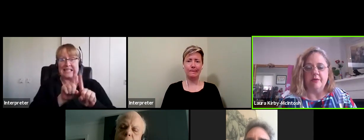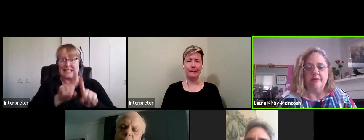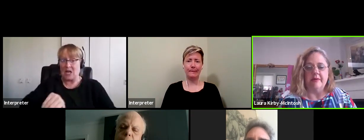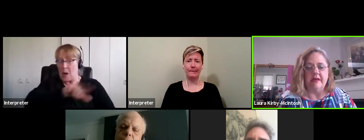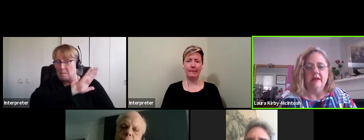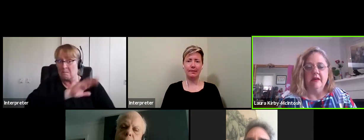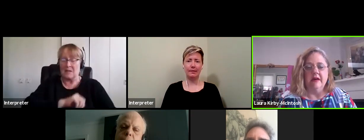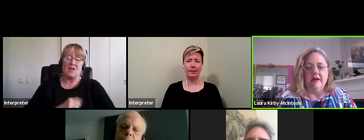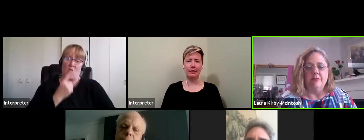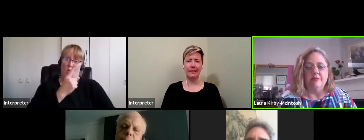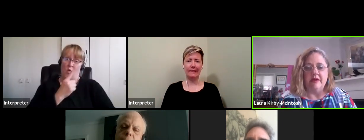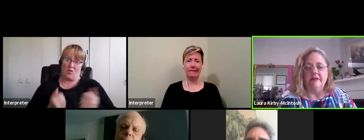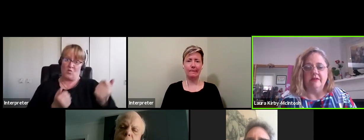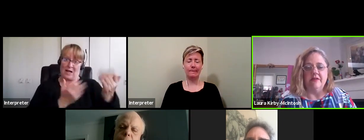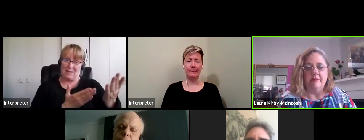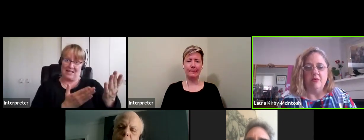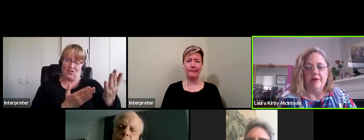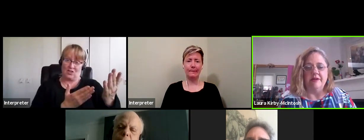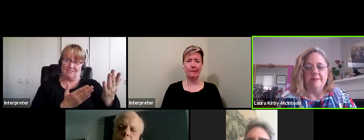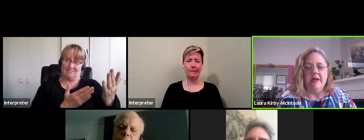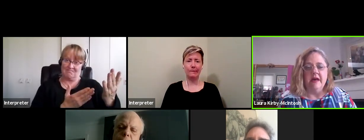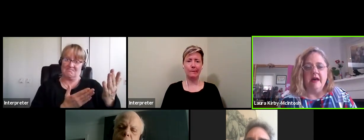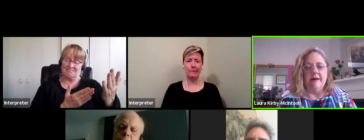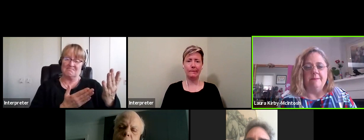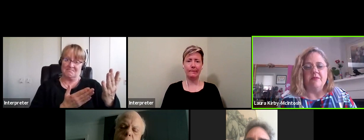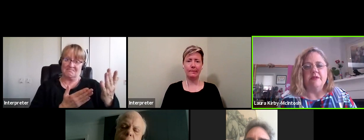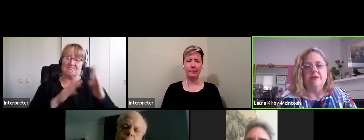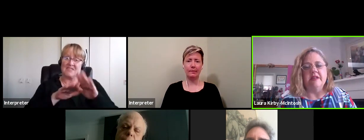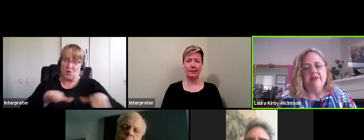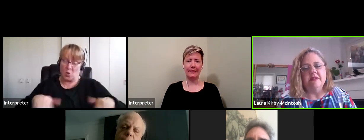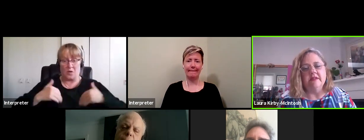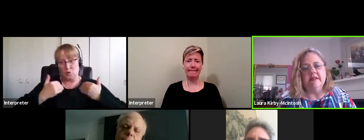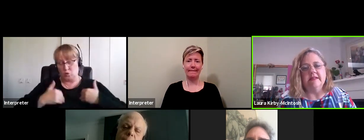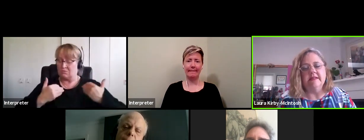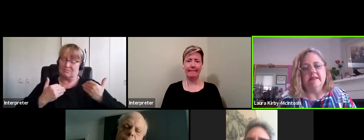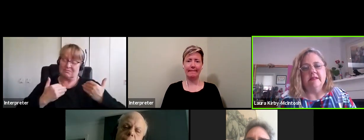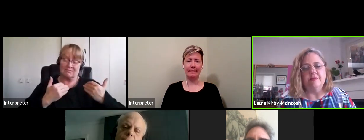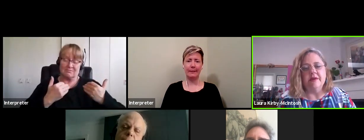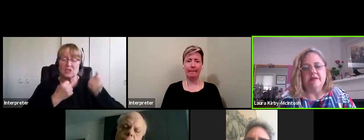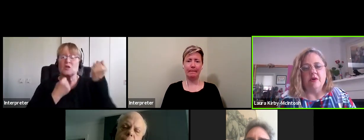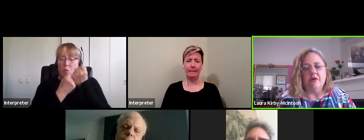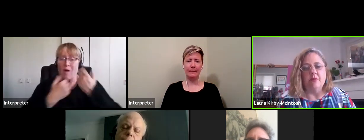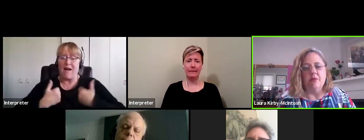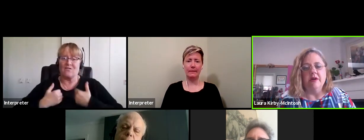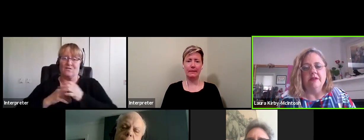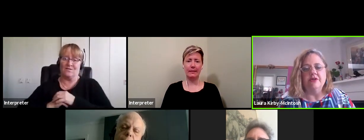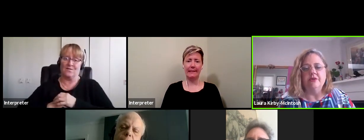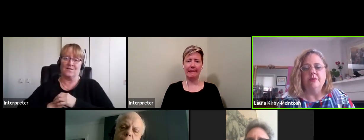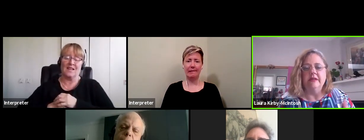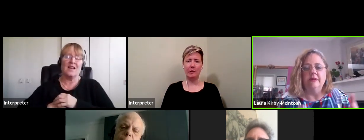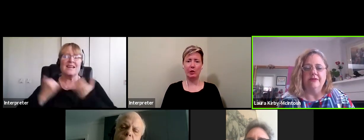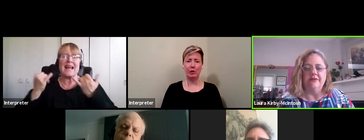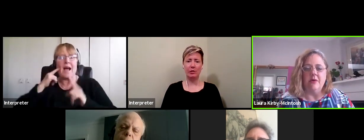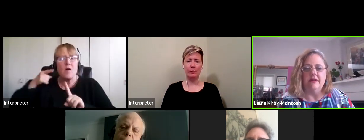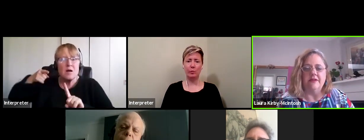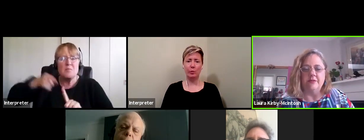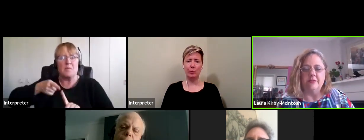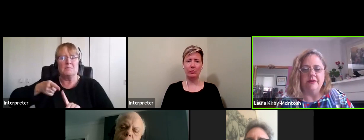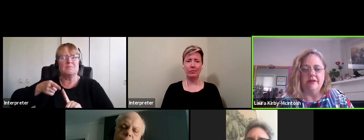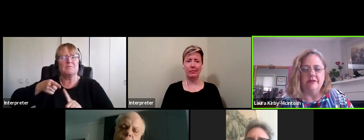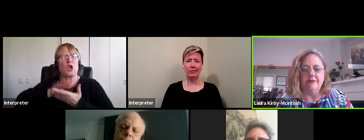recommendation we would make would be on that point. So David, let's bring this home. What should we learn from